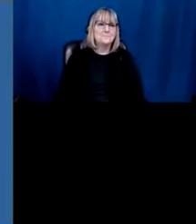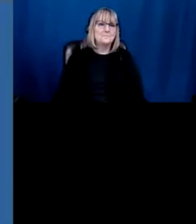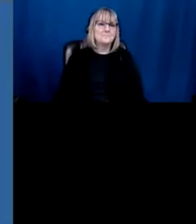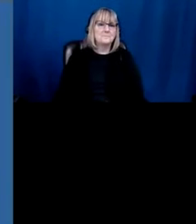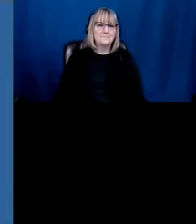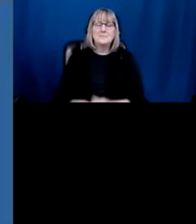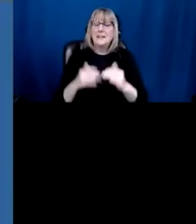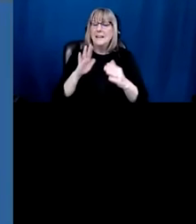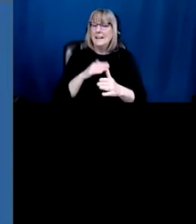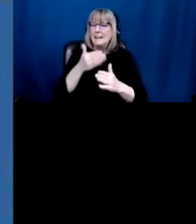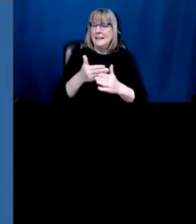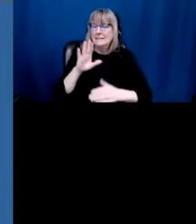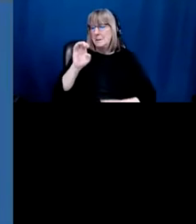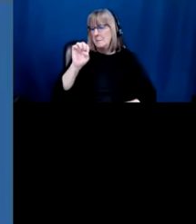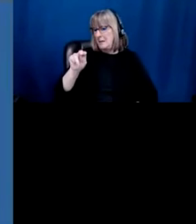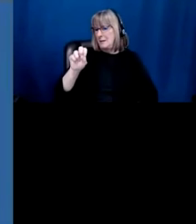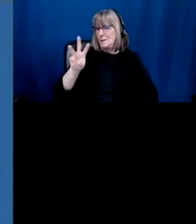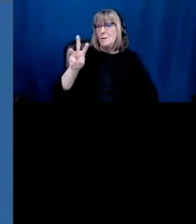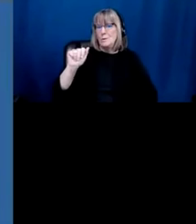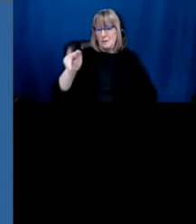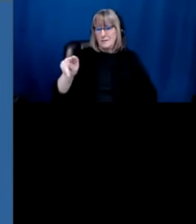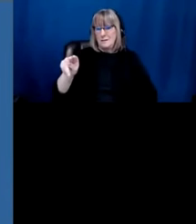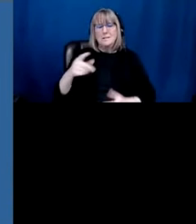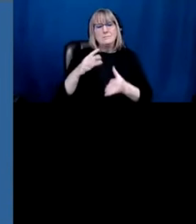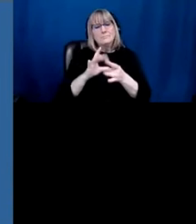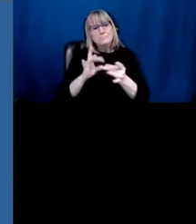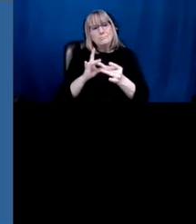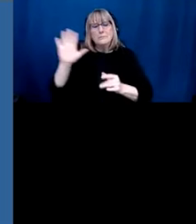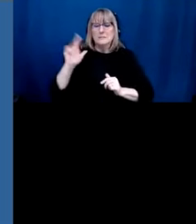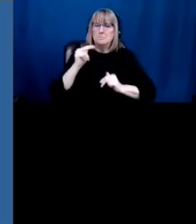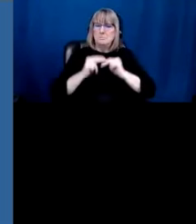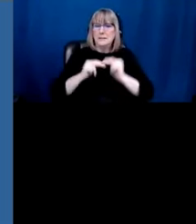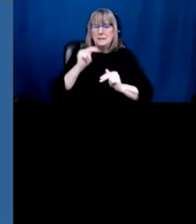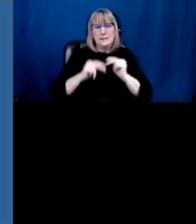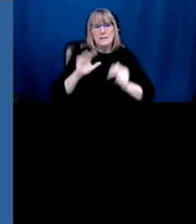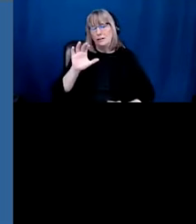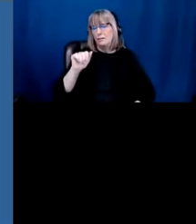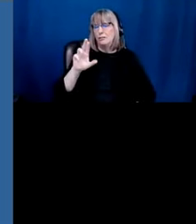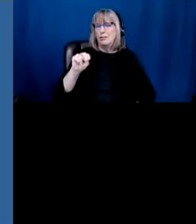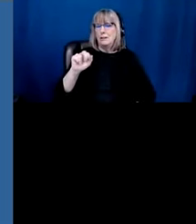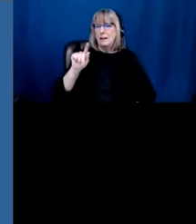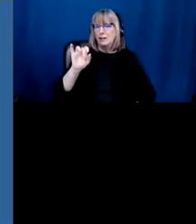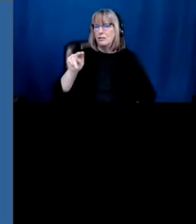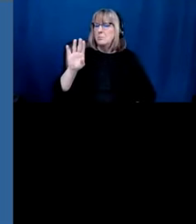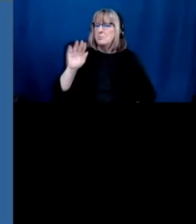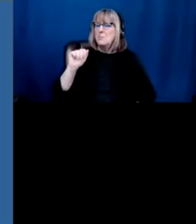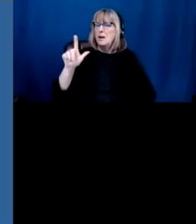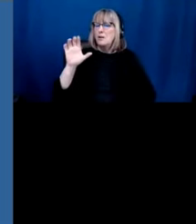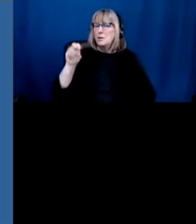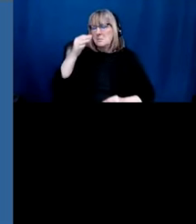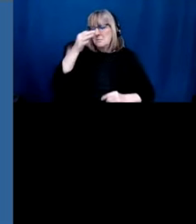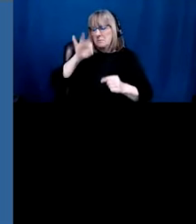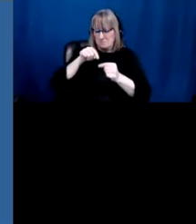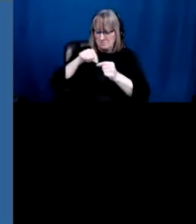Next up, we will have Ben Swan to talk about Ahora his la persona Ben Swan va a hablar sobre su